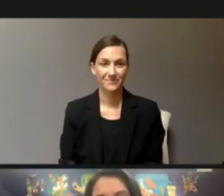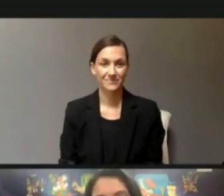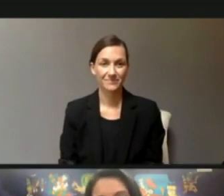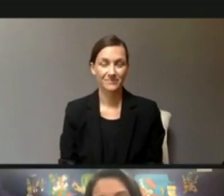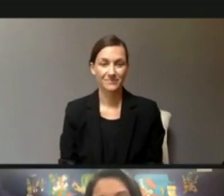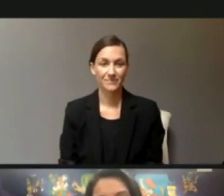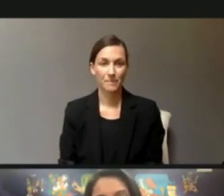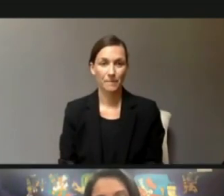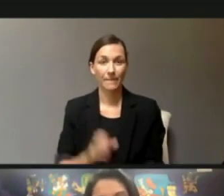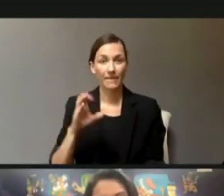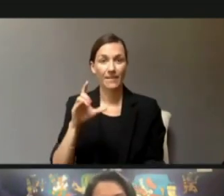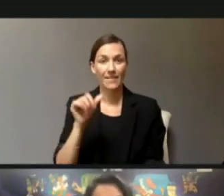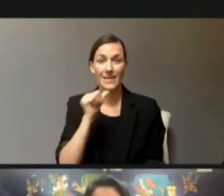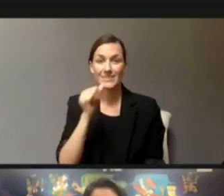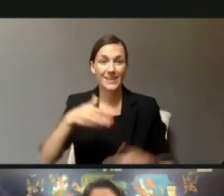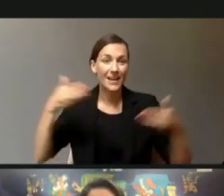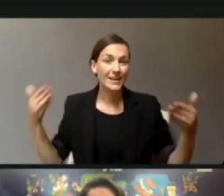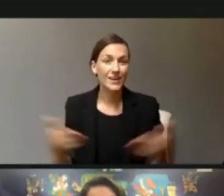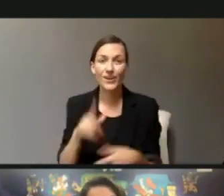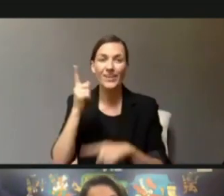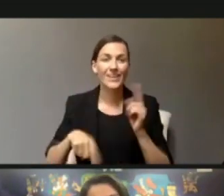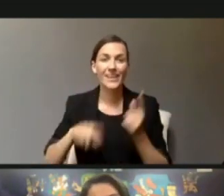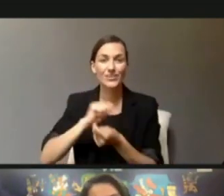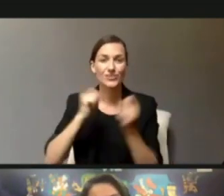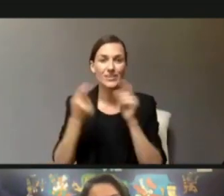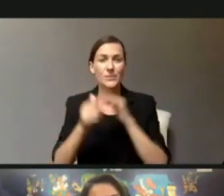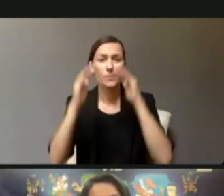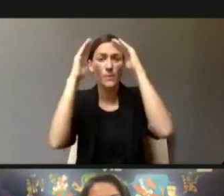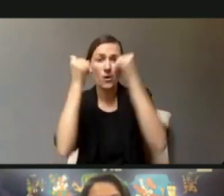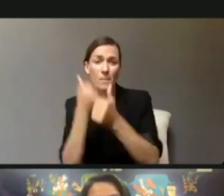And Saeed is not on, so he cannot translate it. So we hope